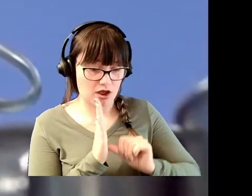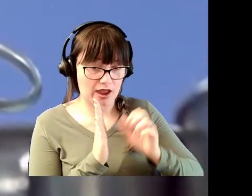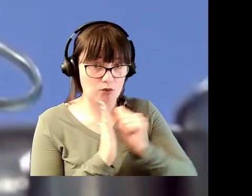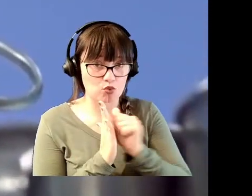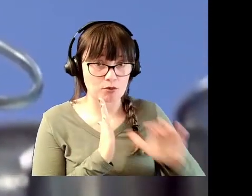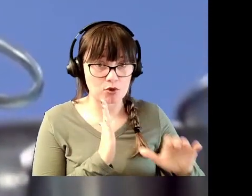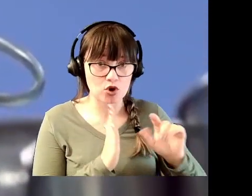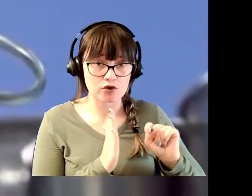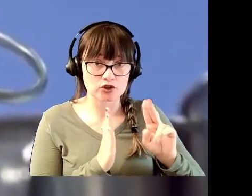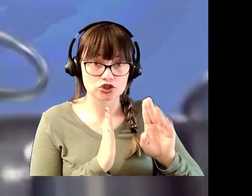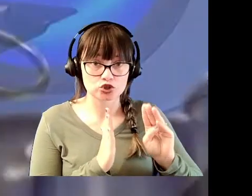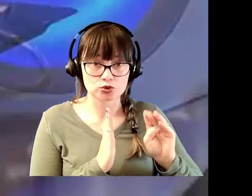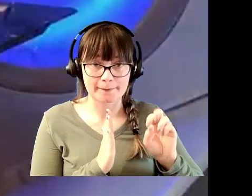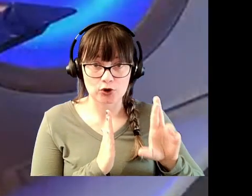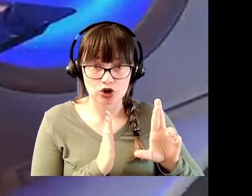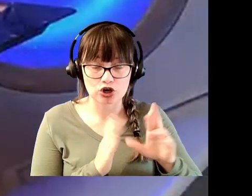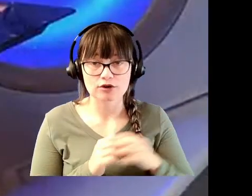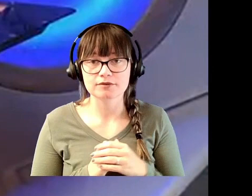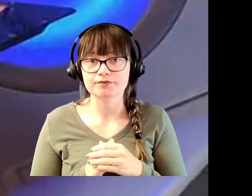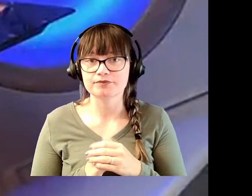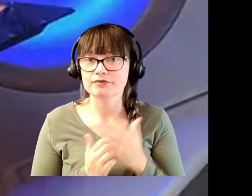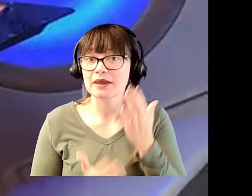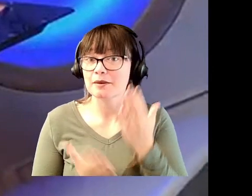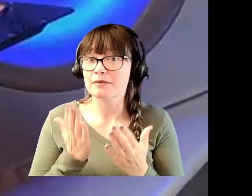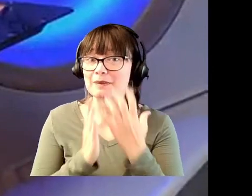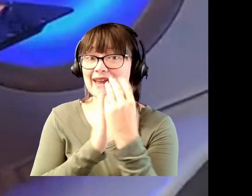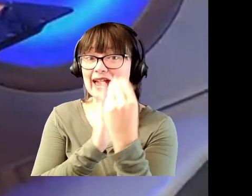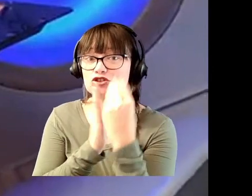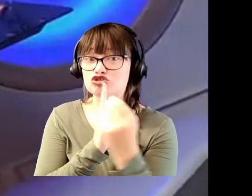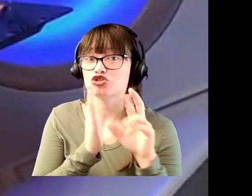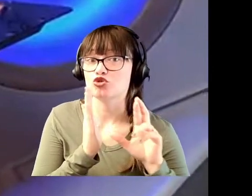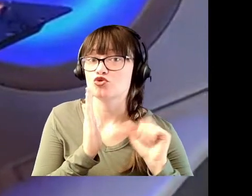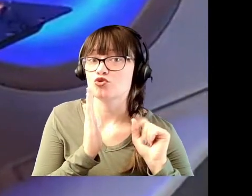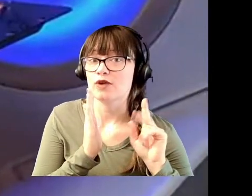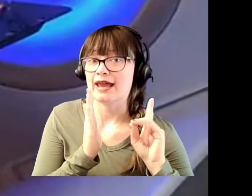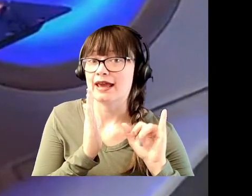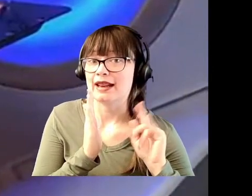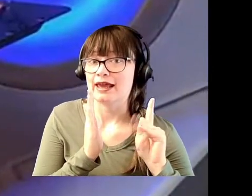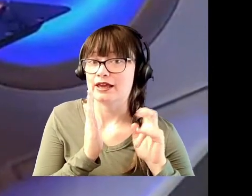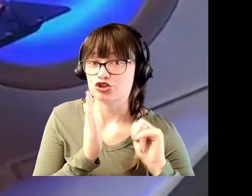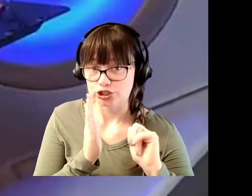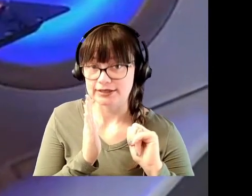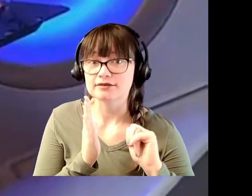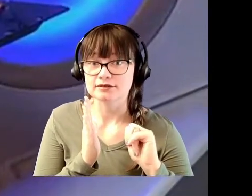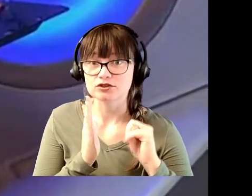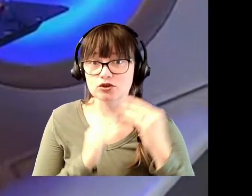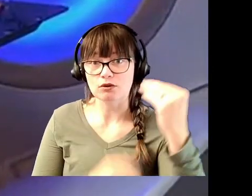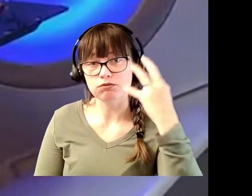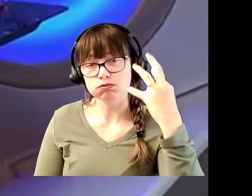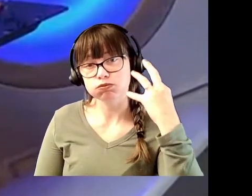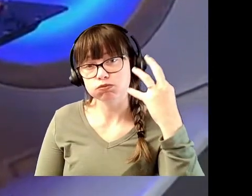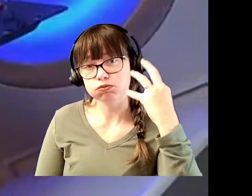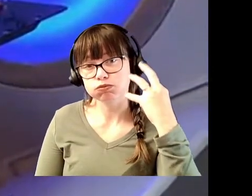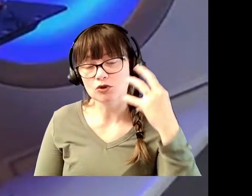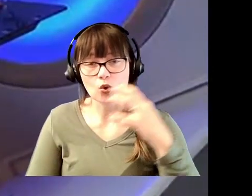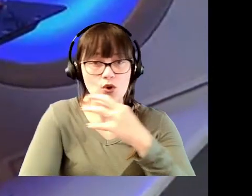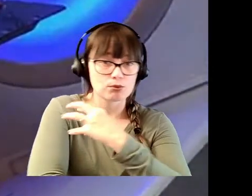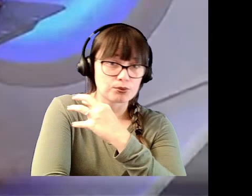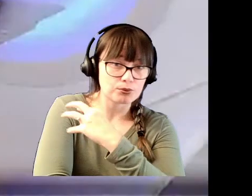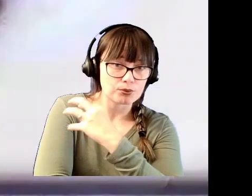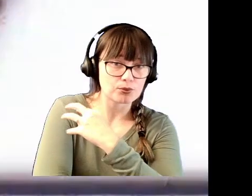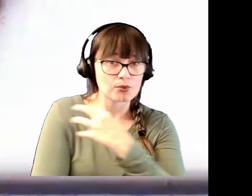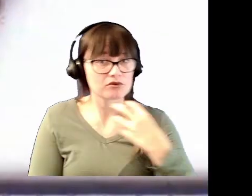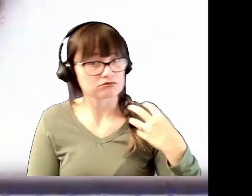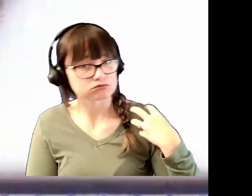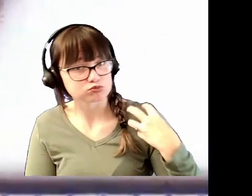tumor. It may involve external radiation, where we you treat that area with external radiation. And in some